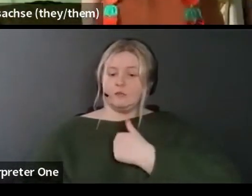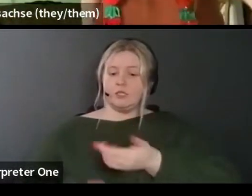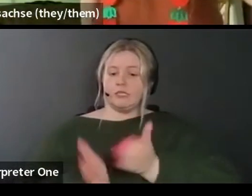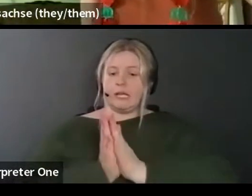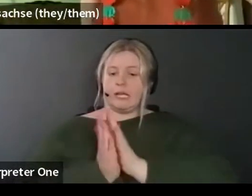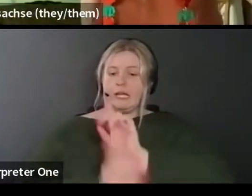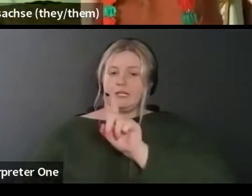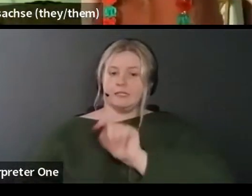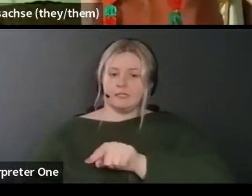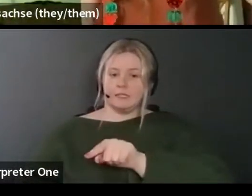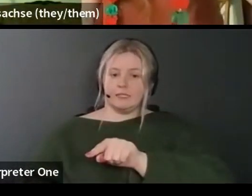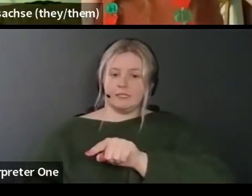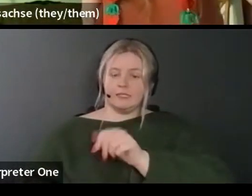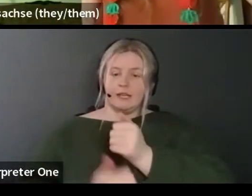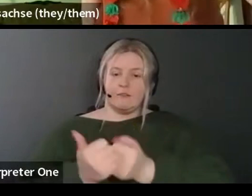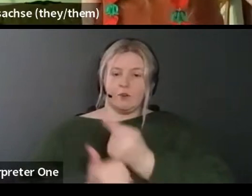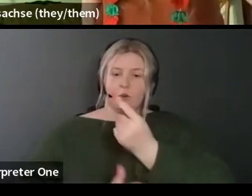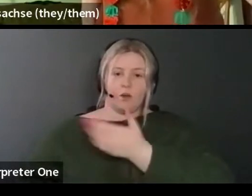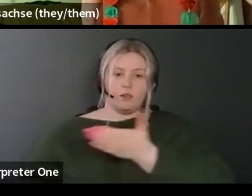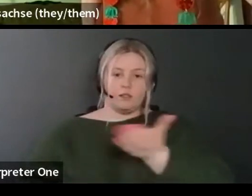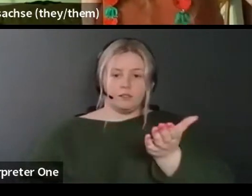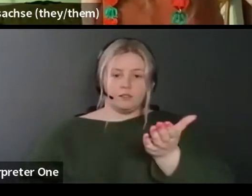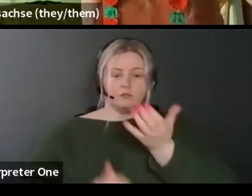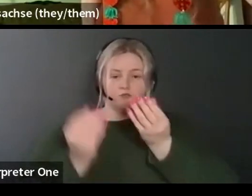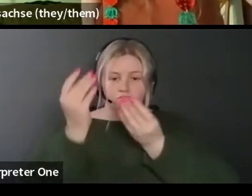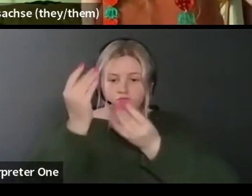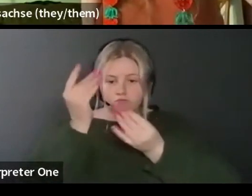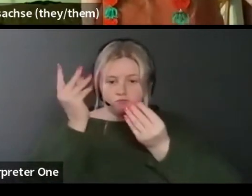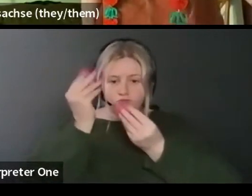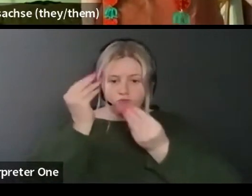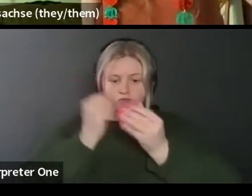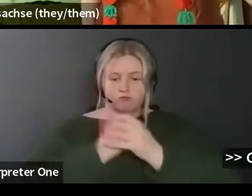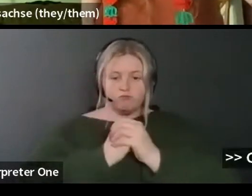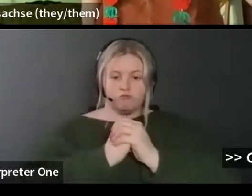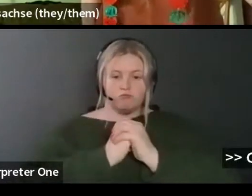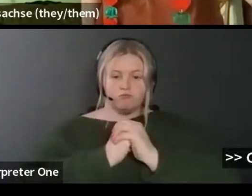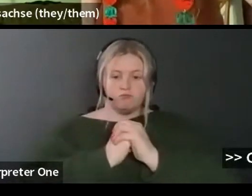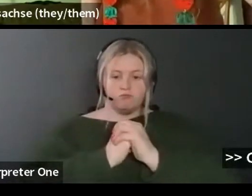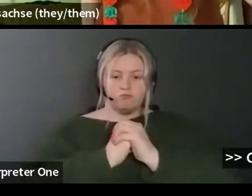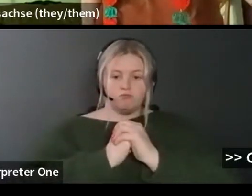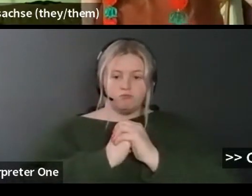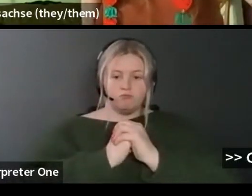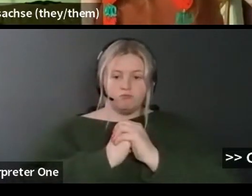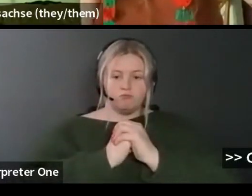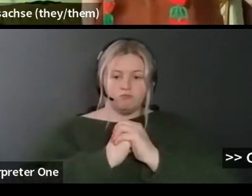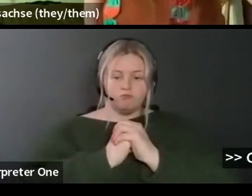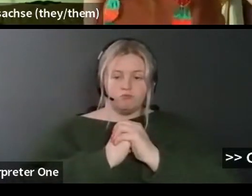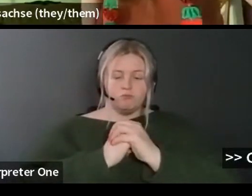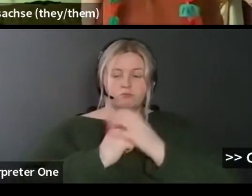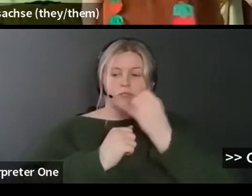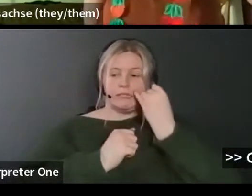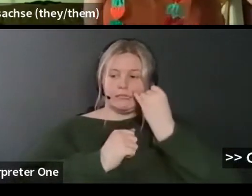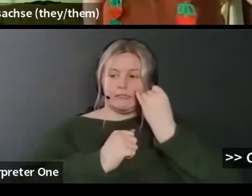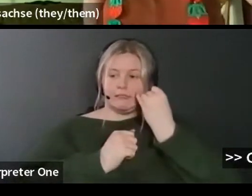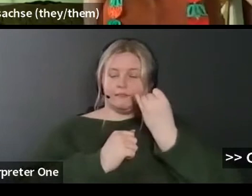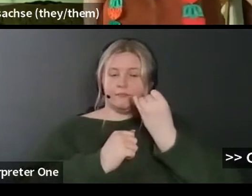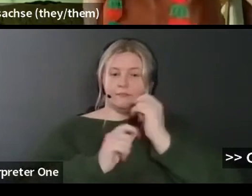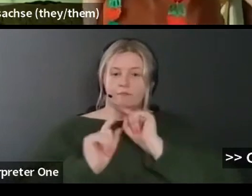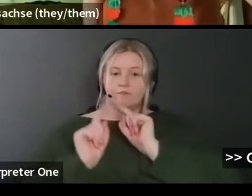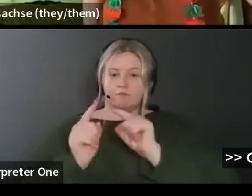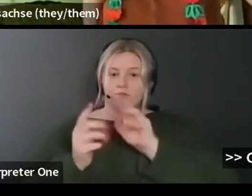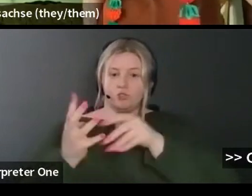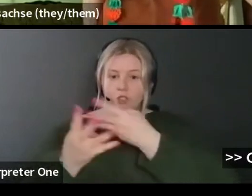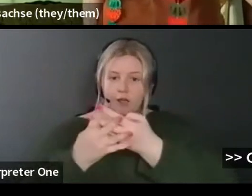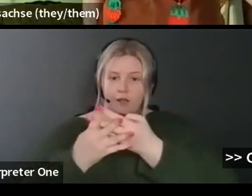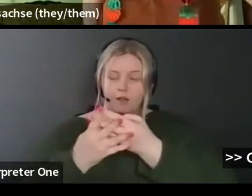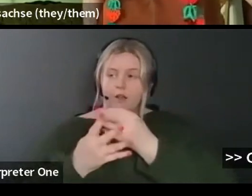asking everyone to also consider just how the threat of institutionalization through incarceration or